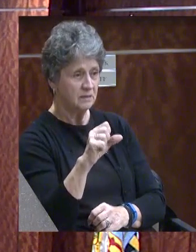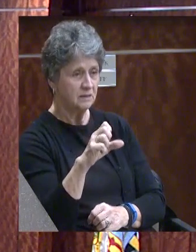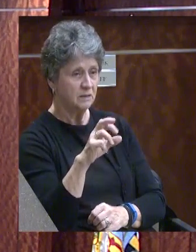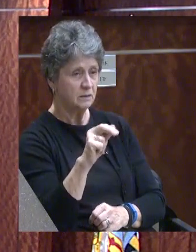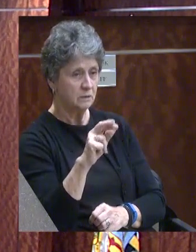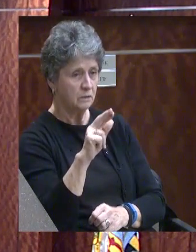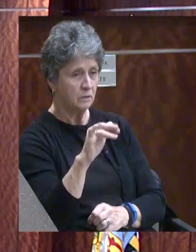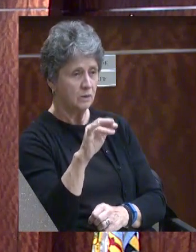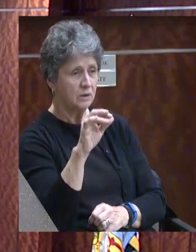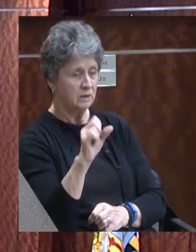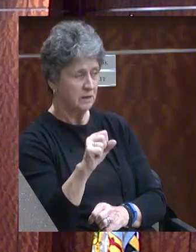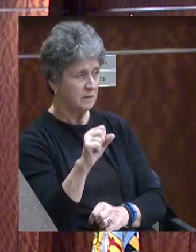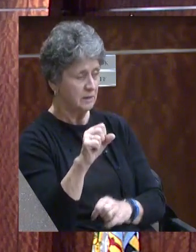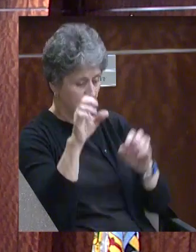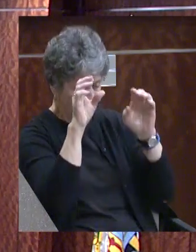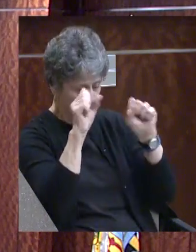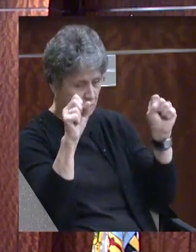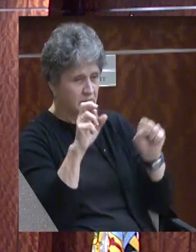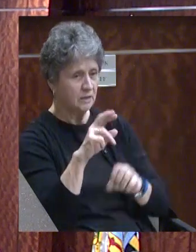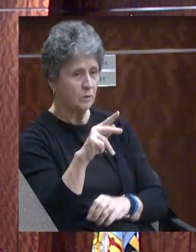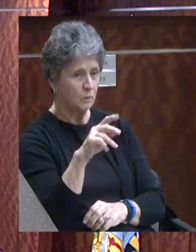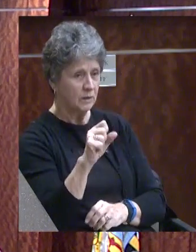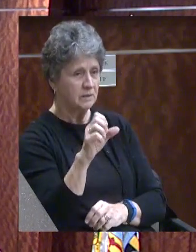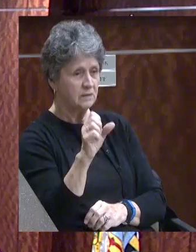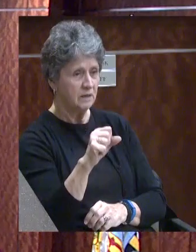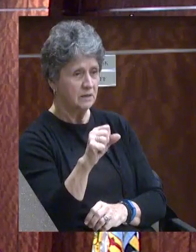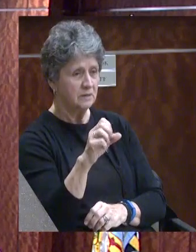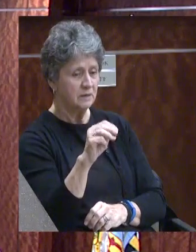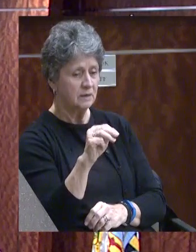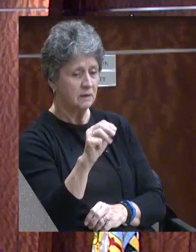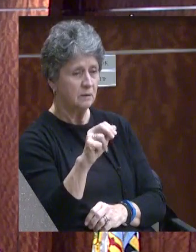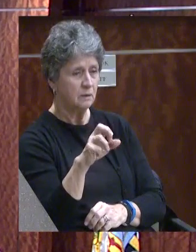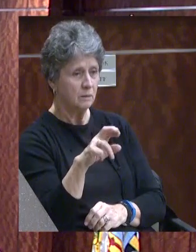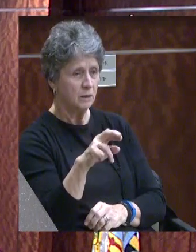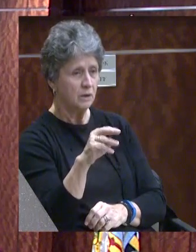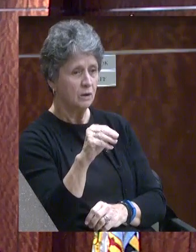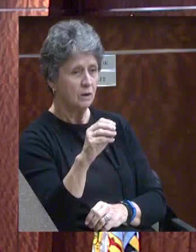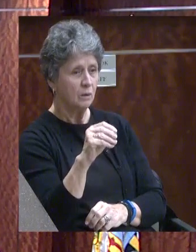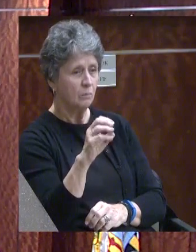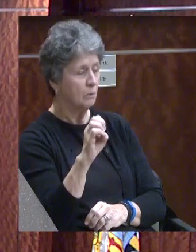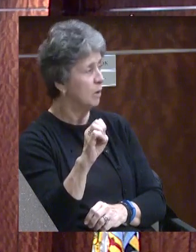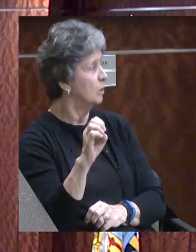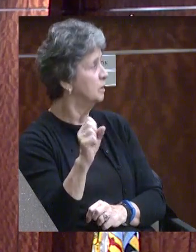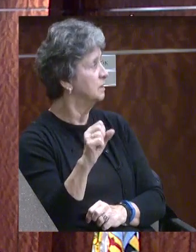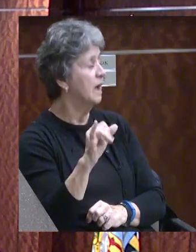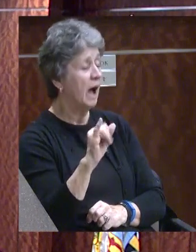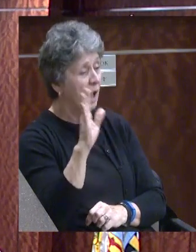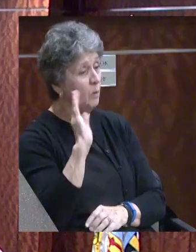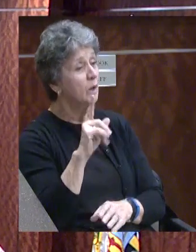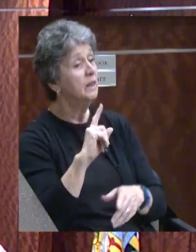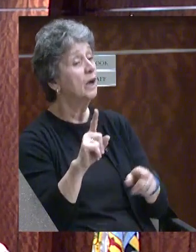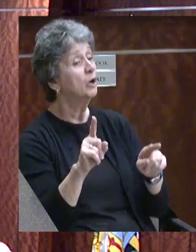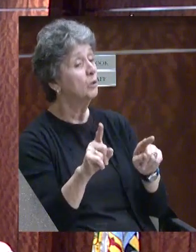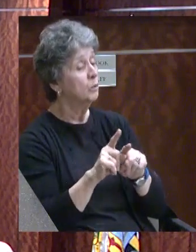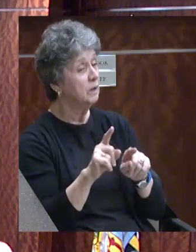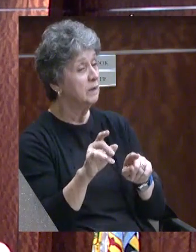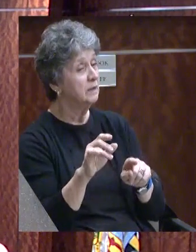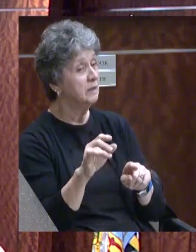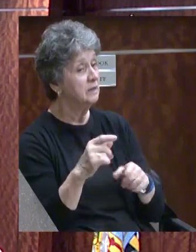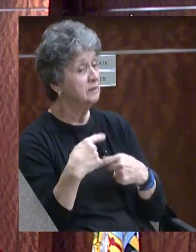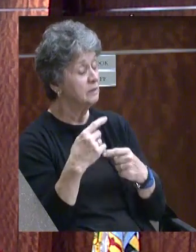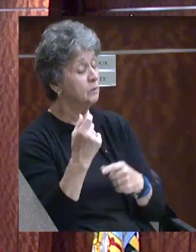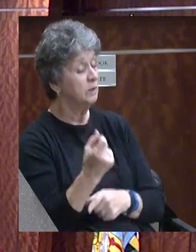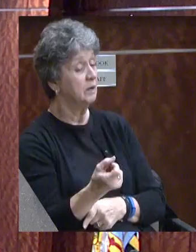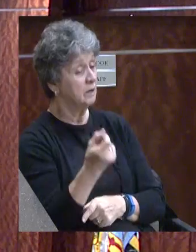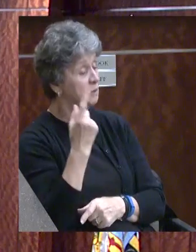Crary? Yes. President Ricks? Yes. Mayor Mel? Yeah, I'm going to concur so long as we understand that the second whereas and in section